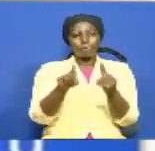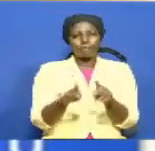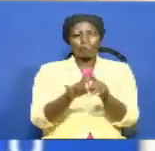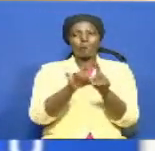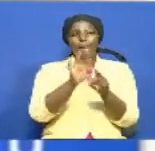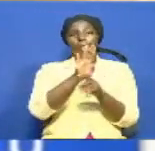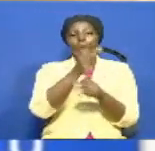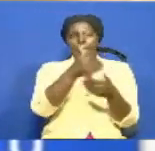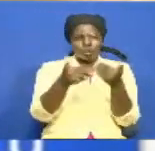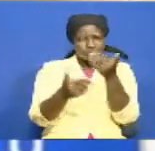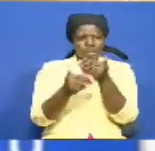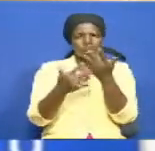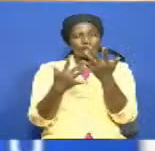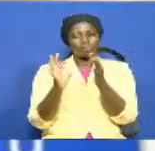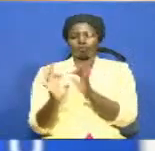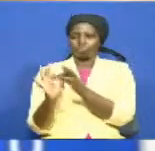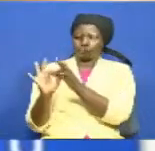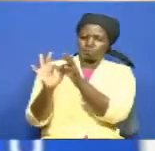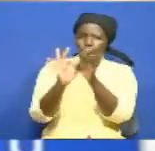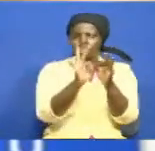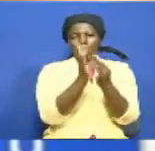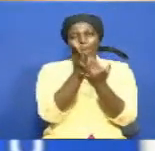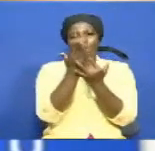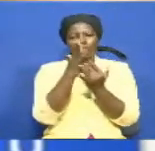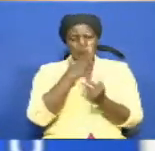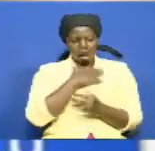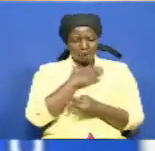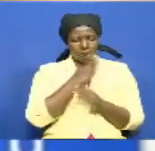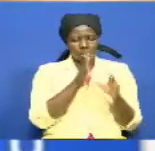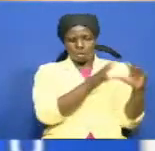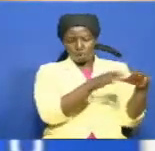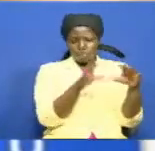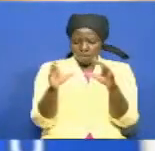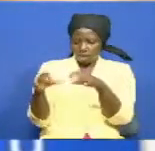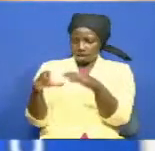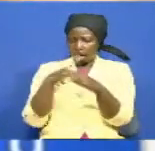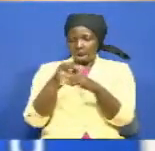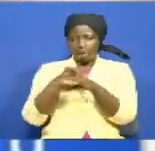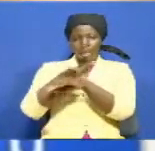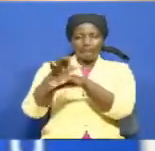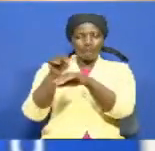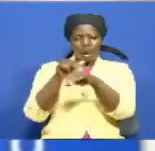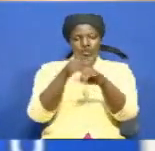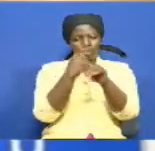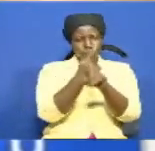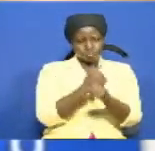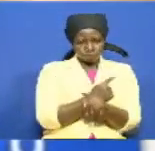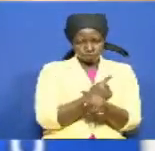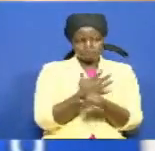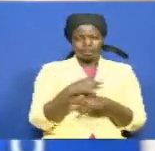bridges between our communities and nations. Today we are